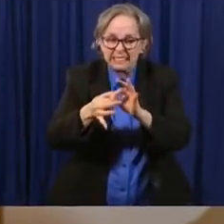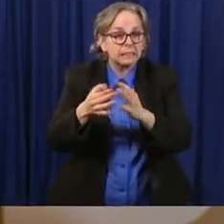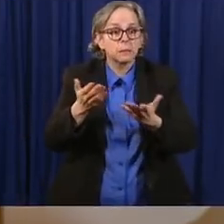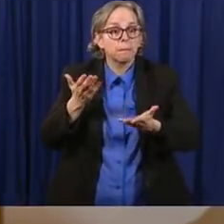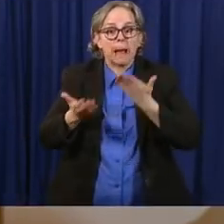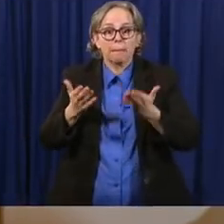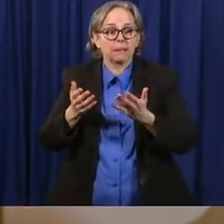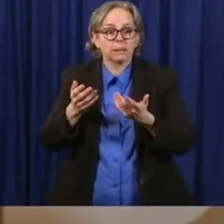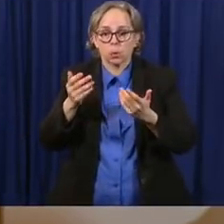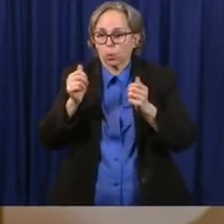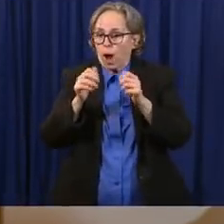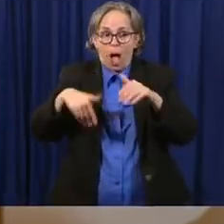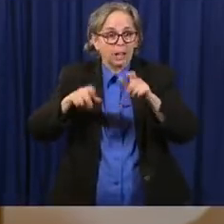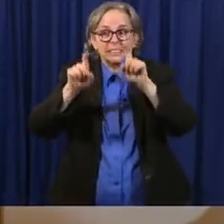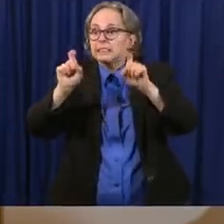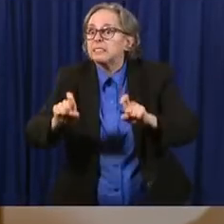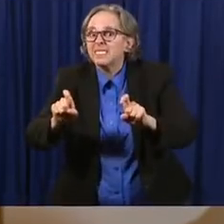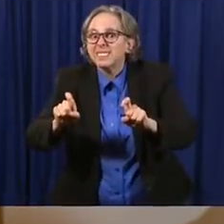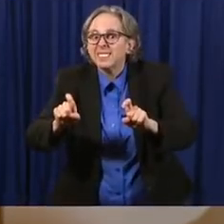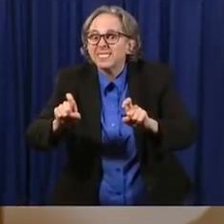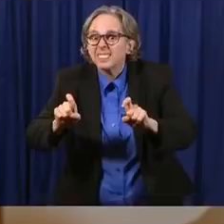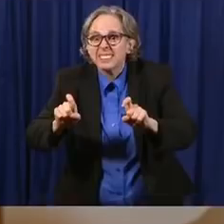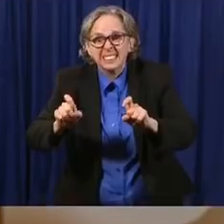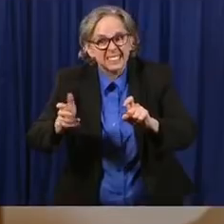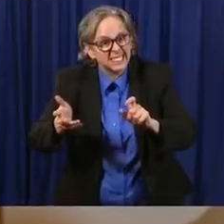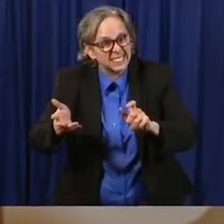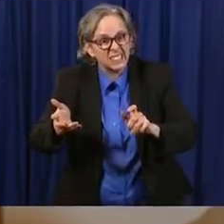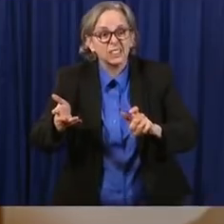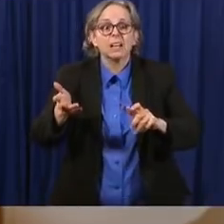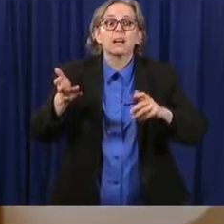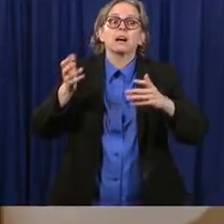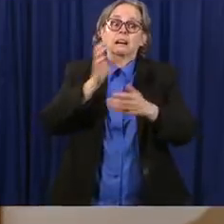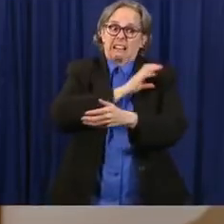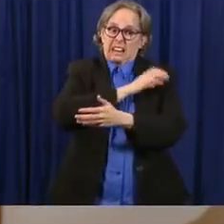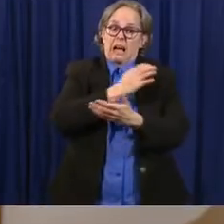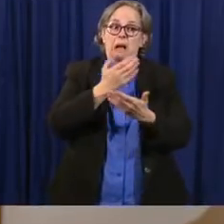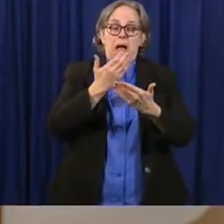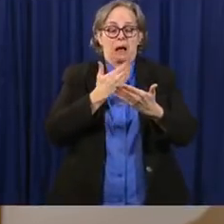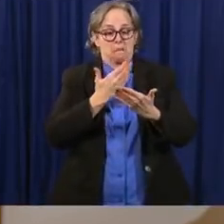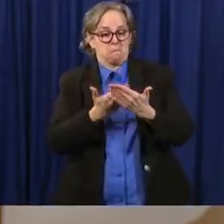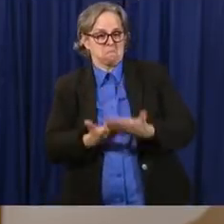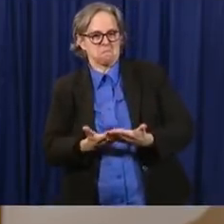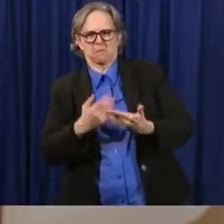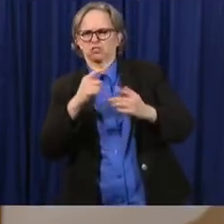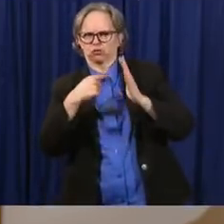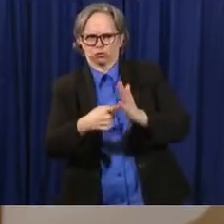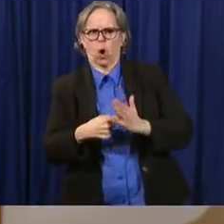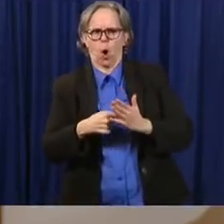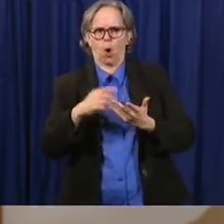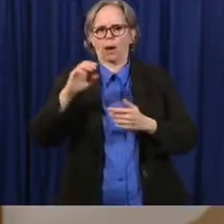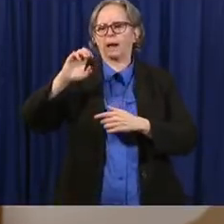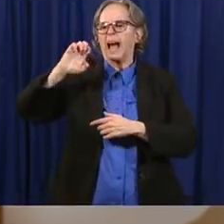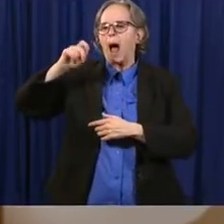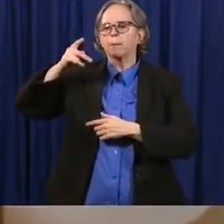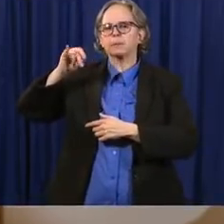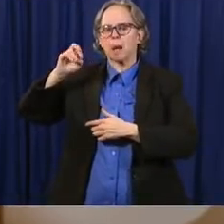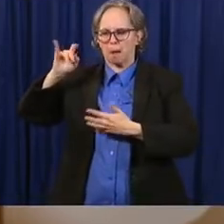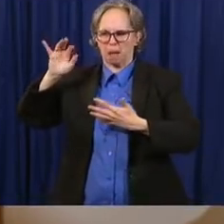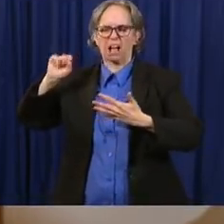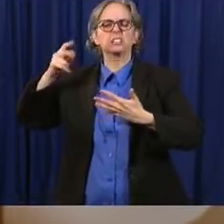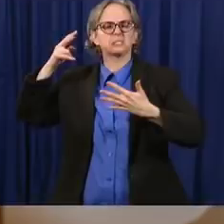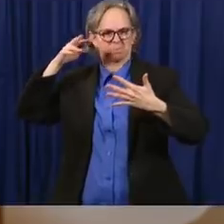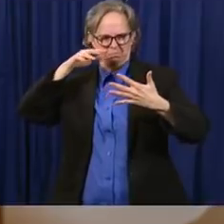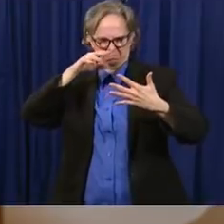no laboratory test, but there's clinical evidence and epidemiological evidence of the presence of